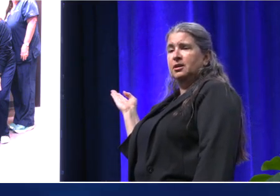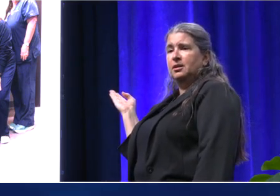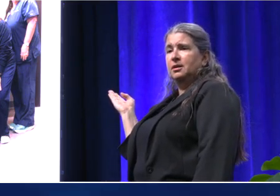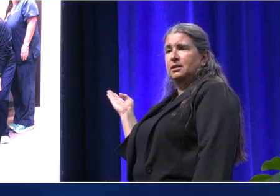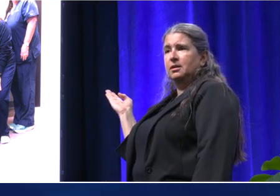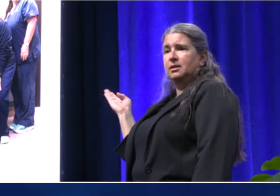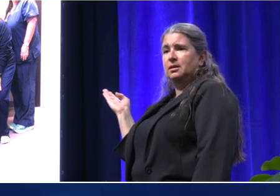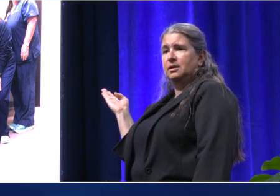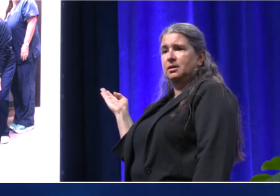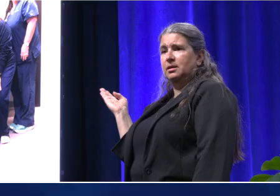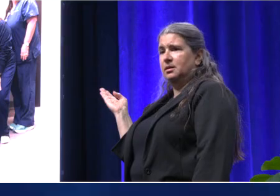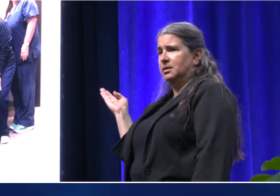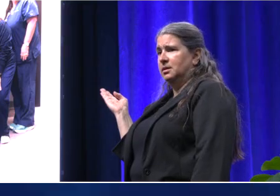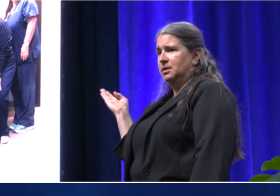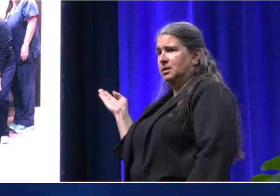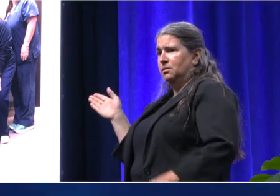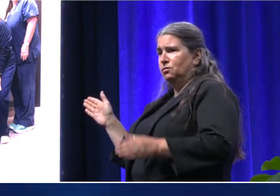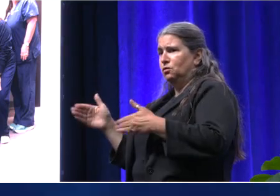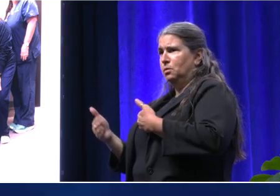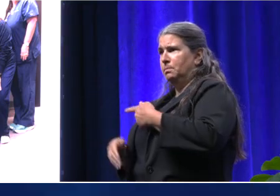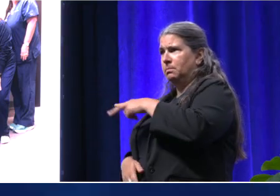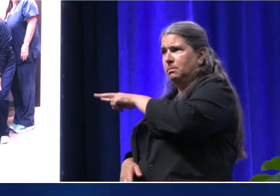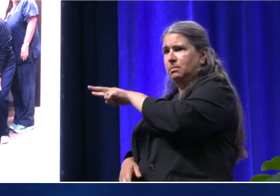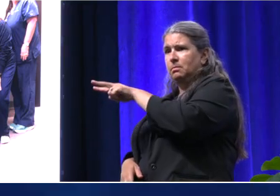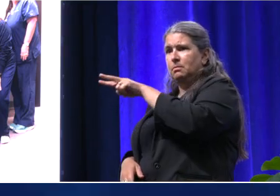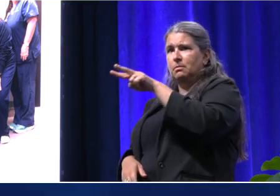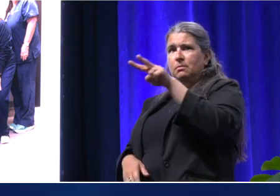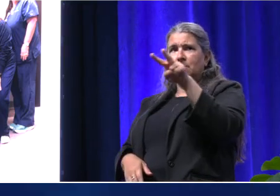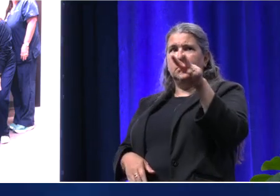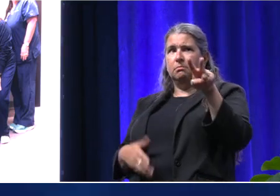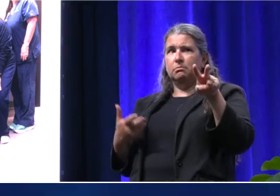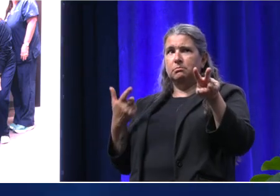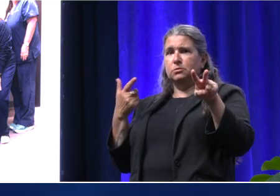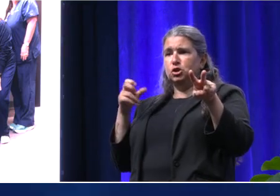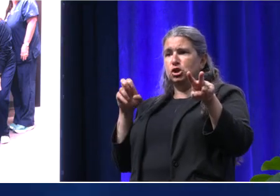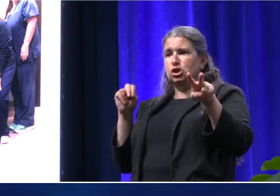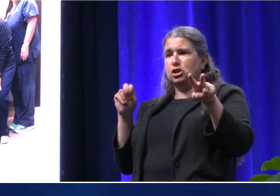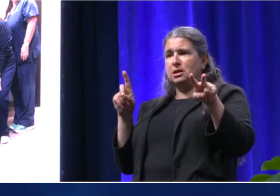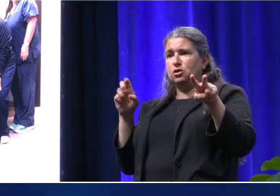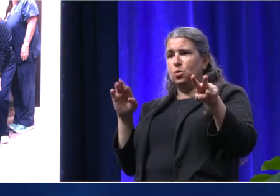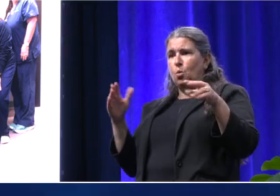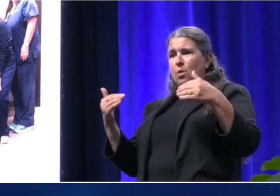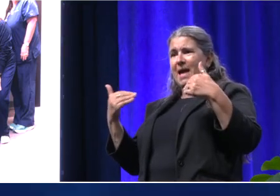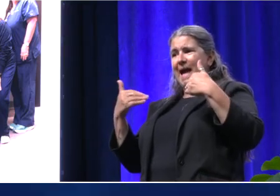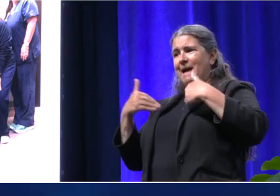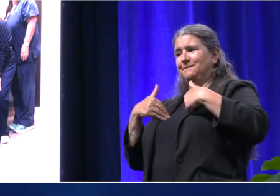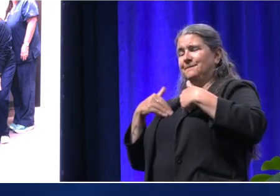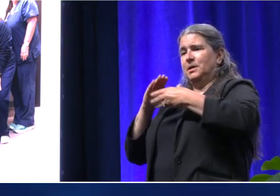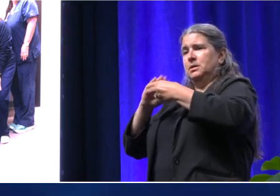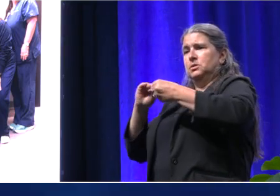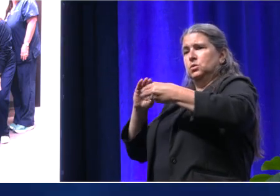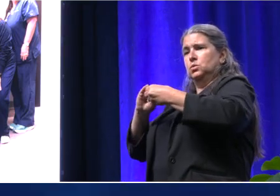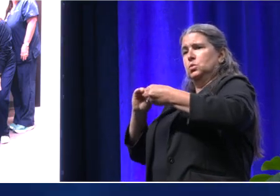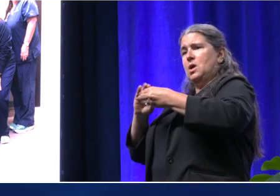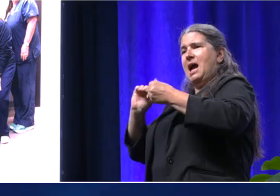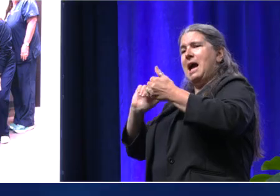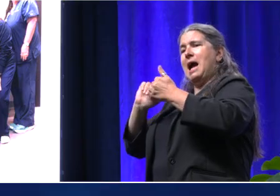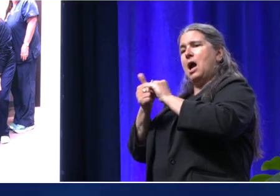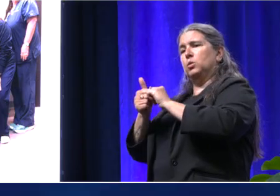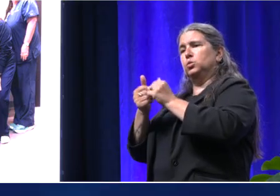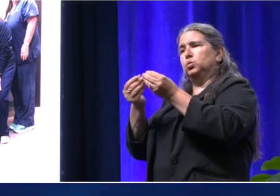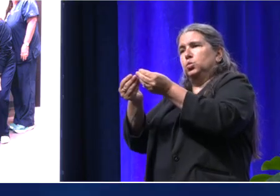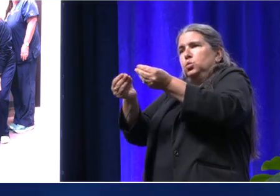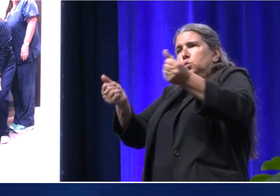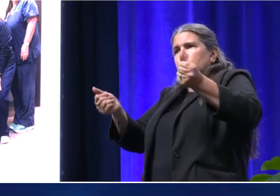room. One of the things, if we have a narrative that the only way to solve the drug problem in America is